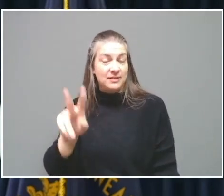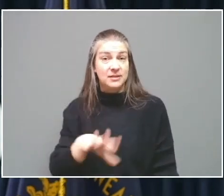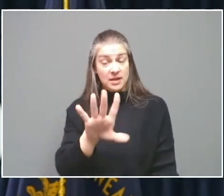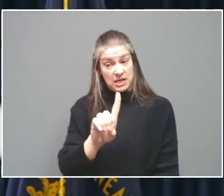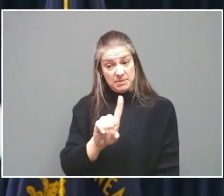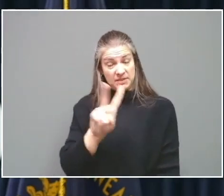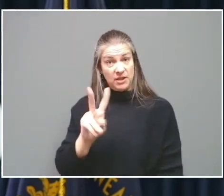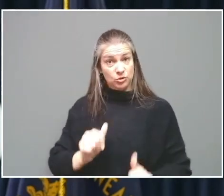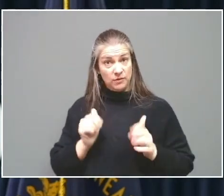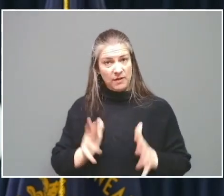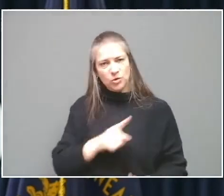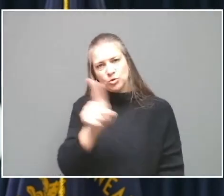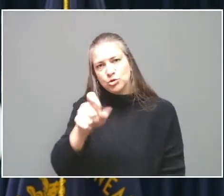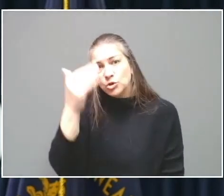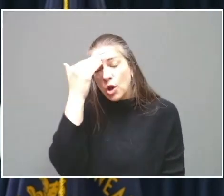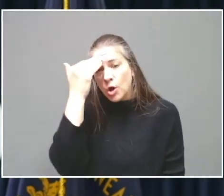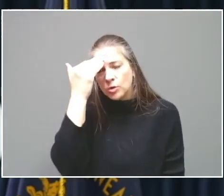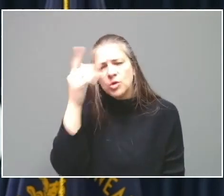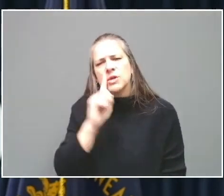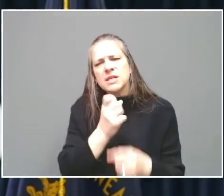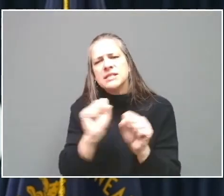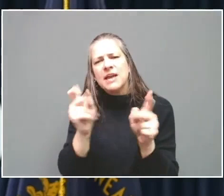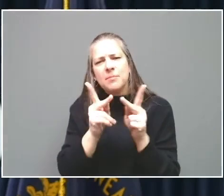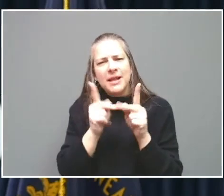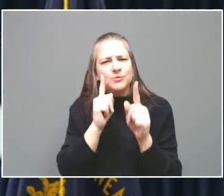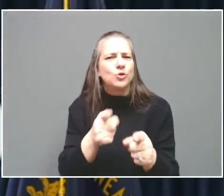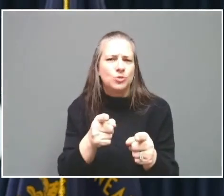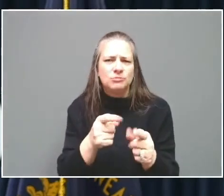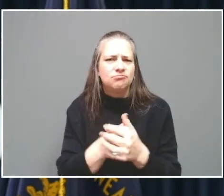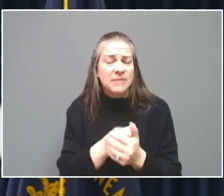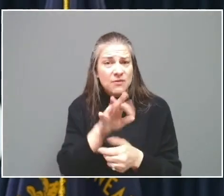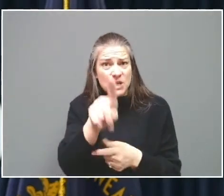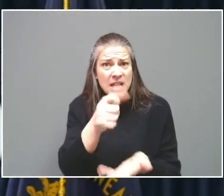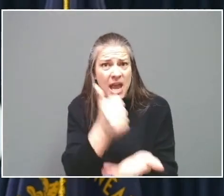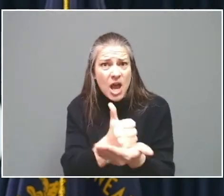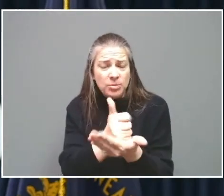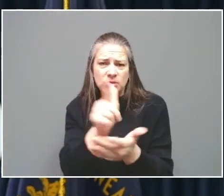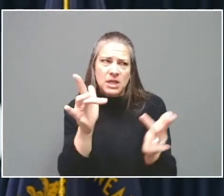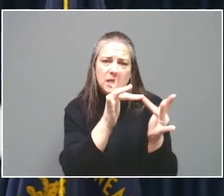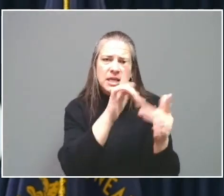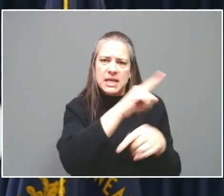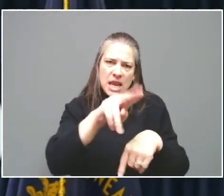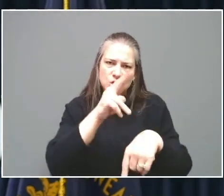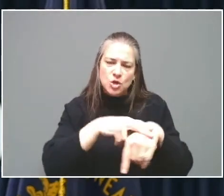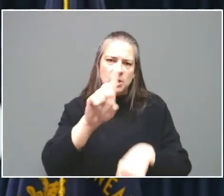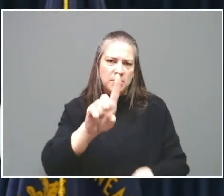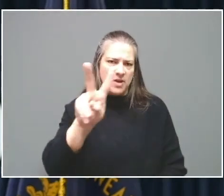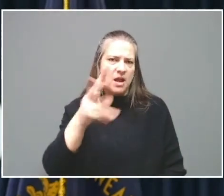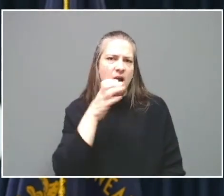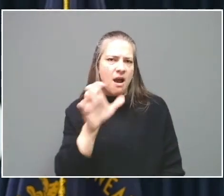should know there is a safe place for them. And if you need help, you can contact the National Domestic Violence Hotline